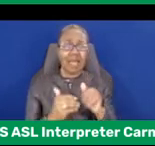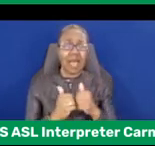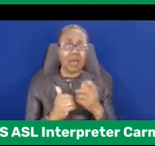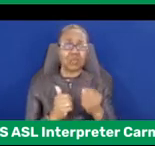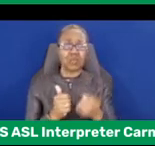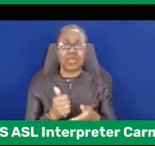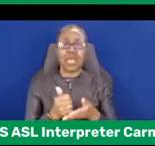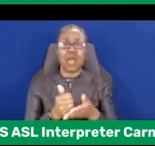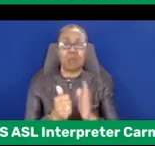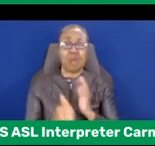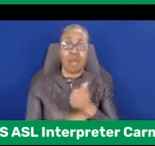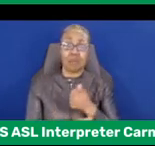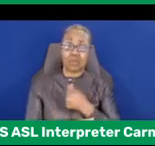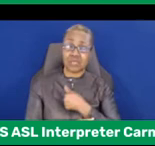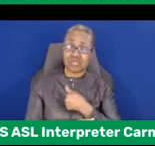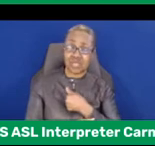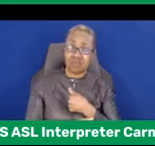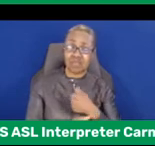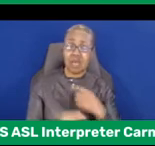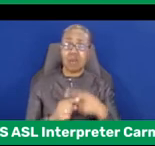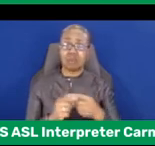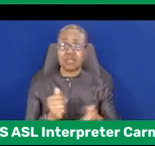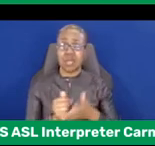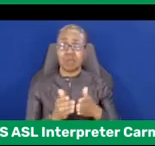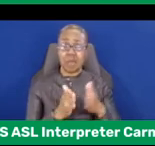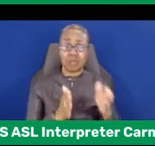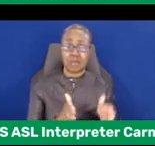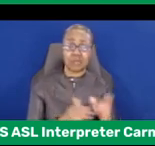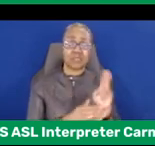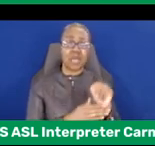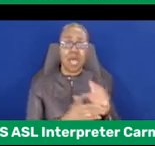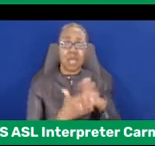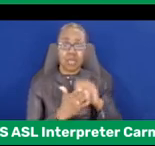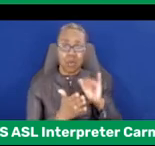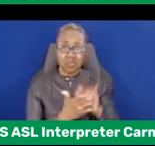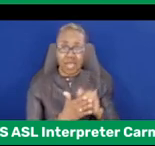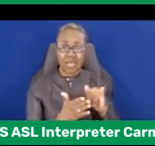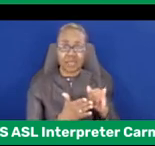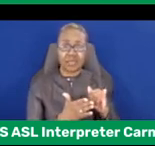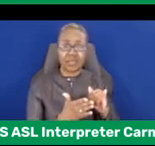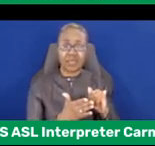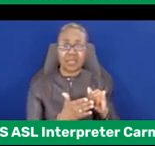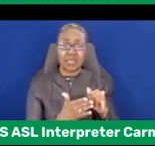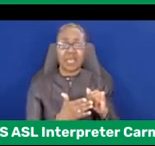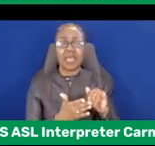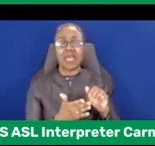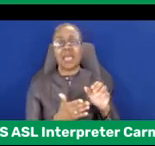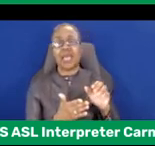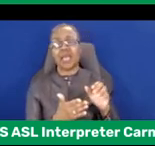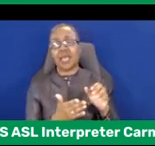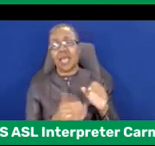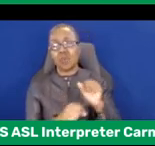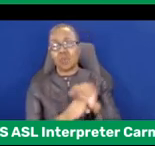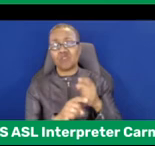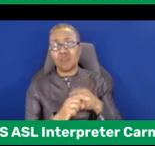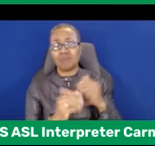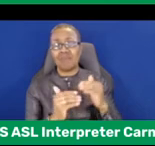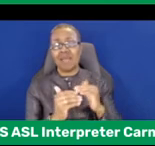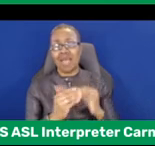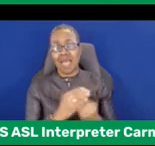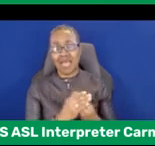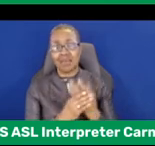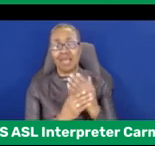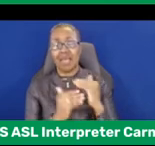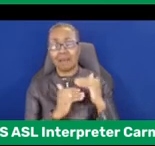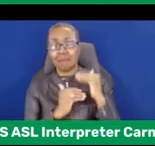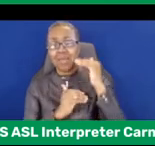help ourselves and help our neighbors unlearn that and come from this abundance and work from an abundance mindset? You